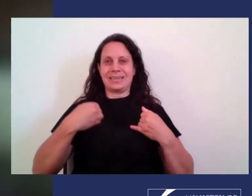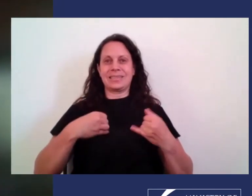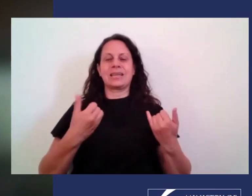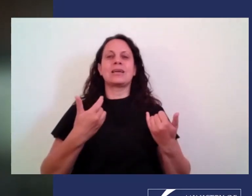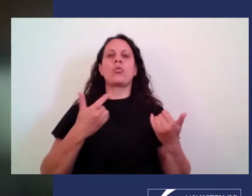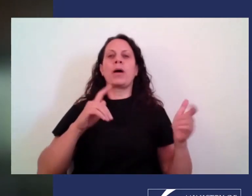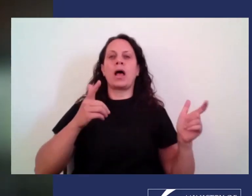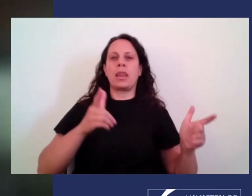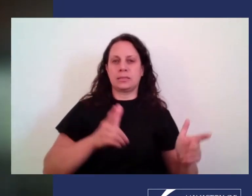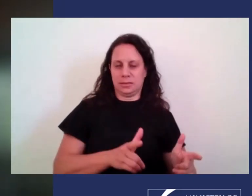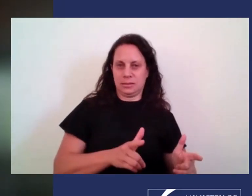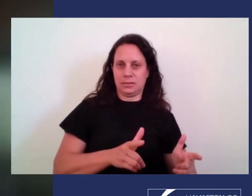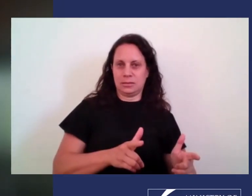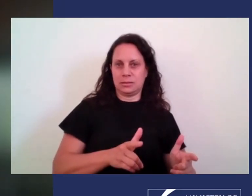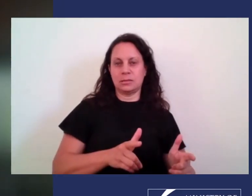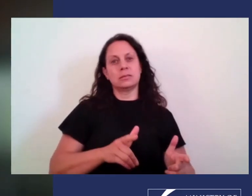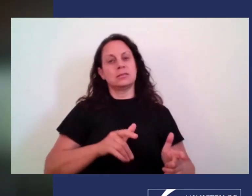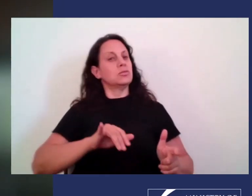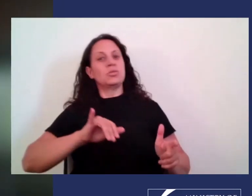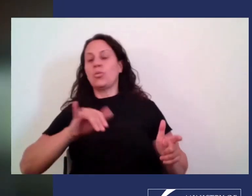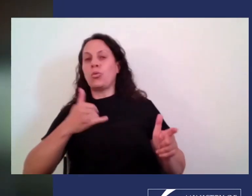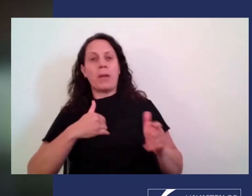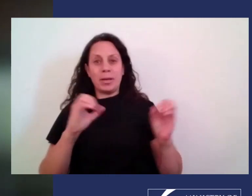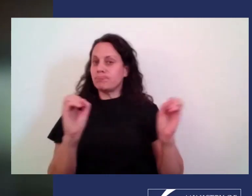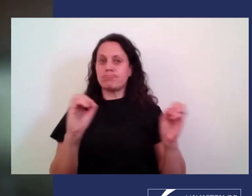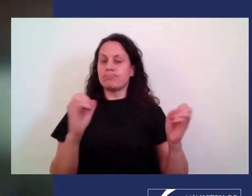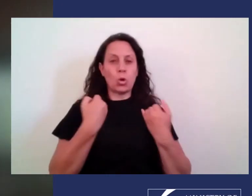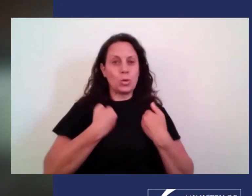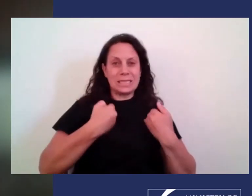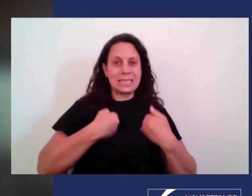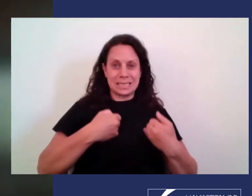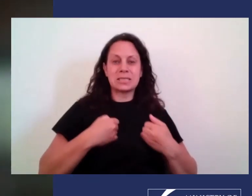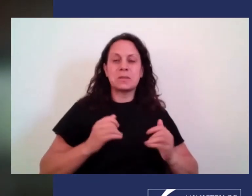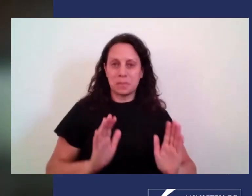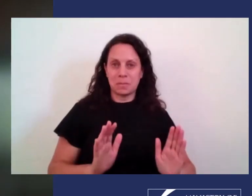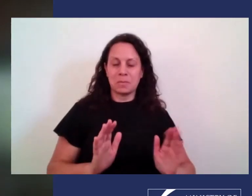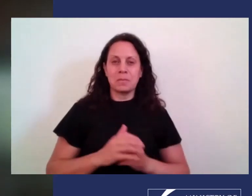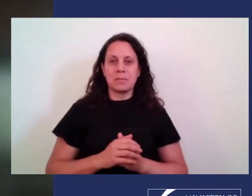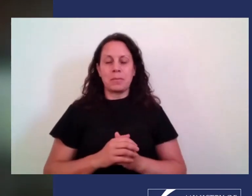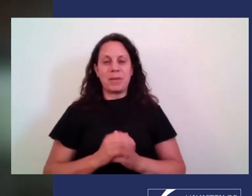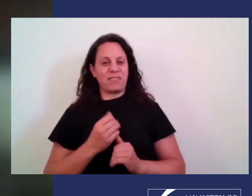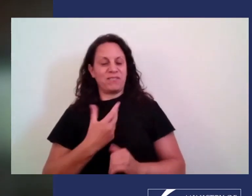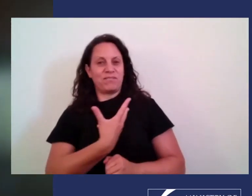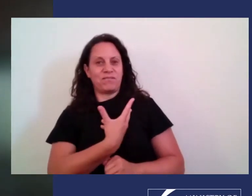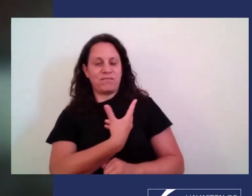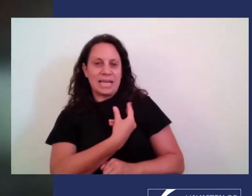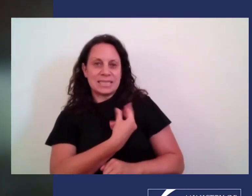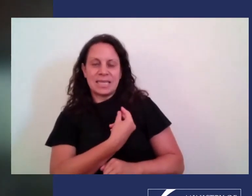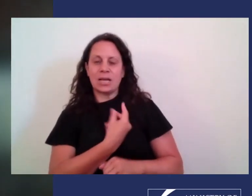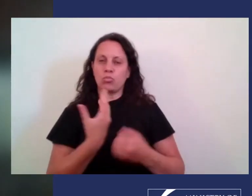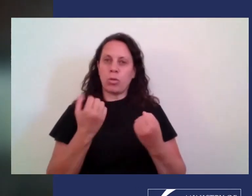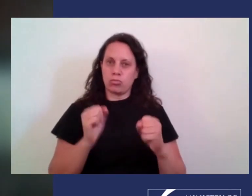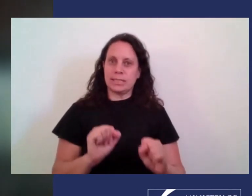do in fact have an illness. So it's going to protect them from, I guess,